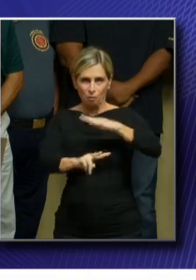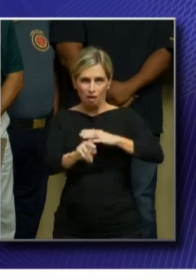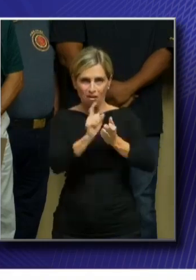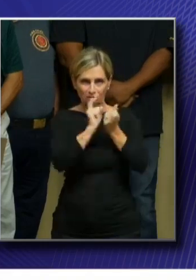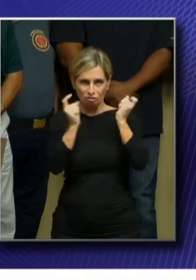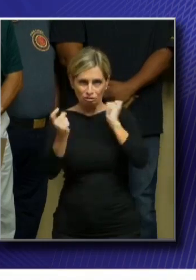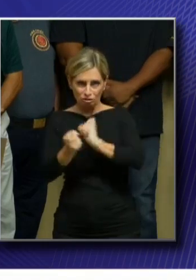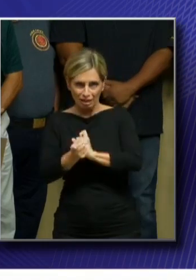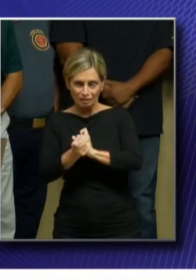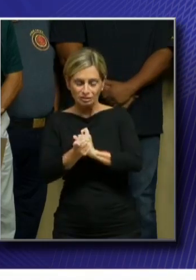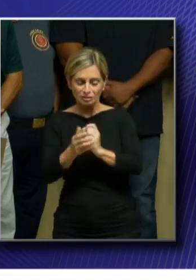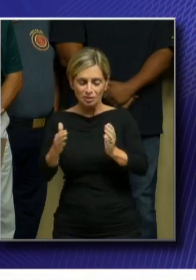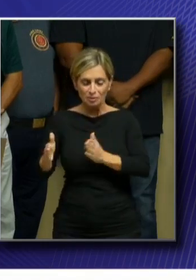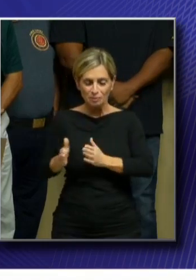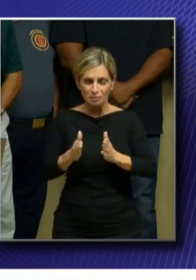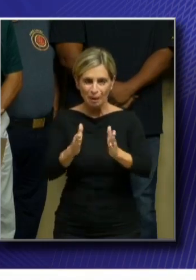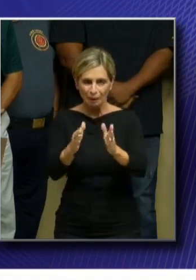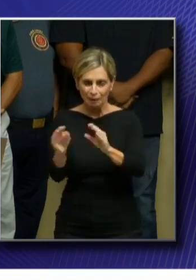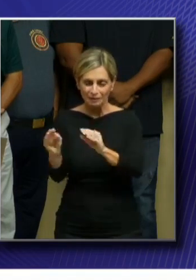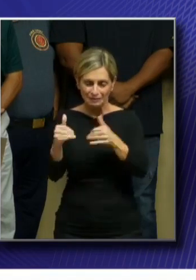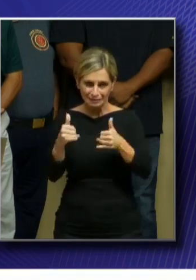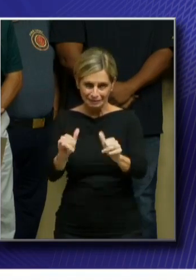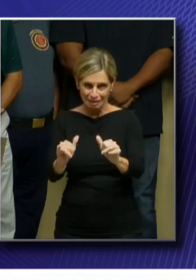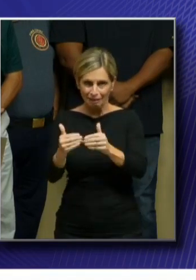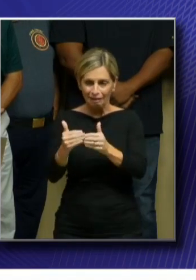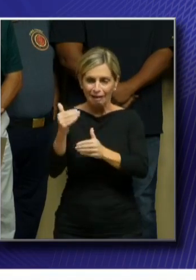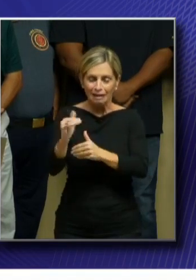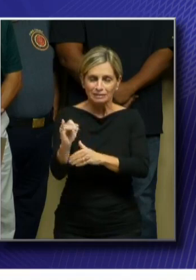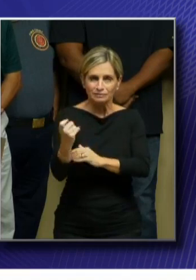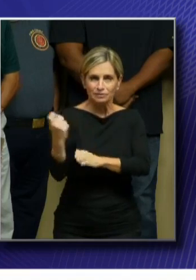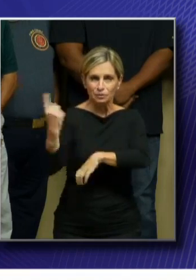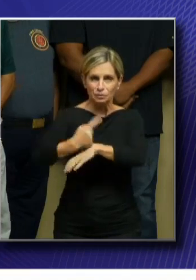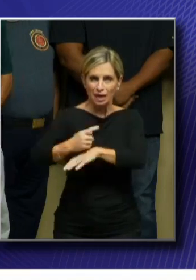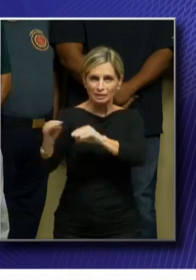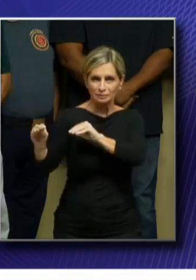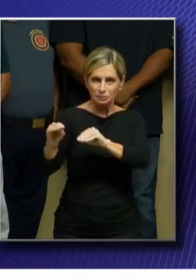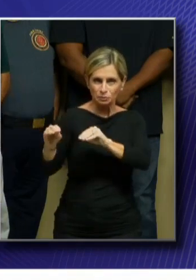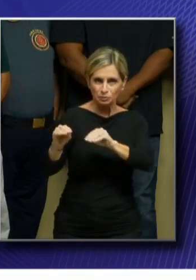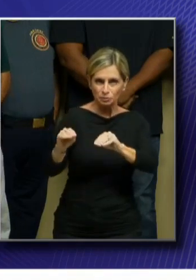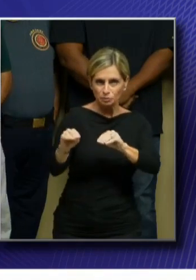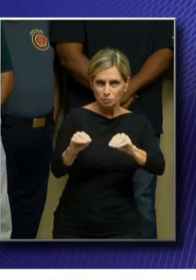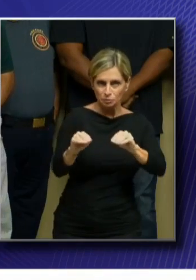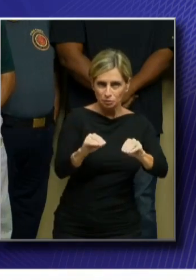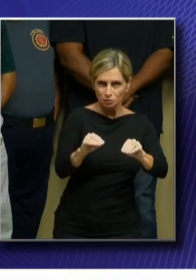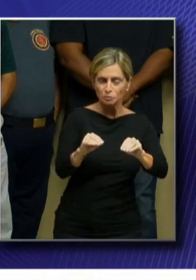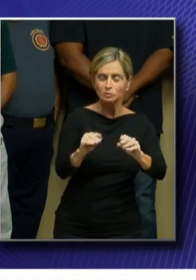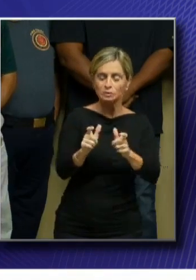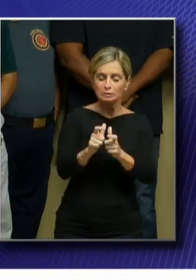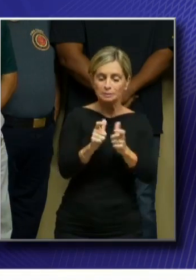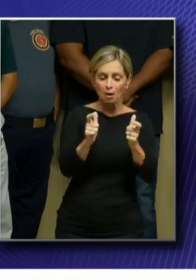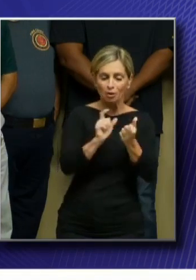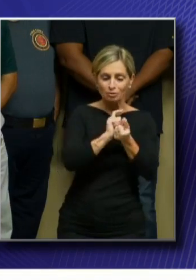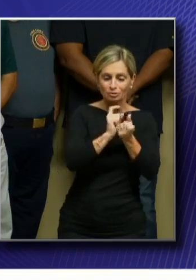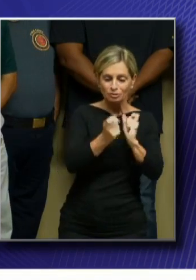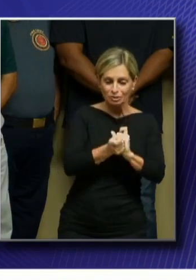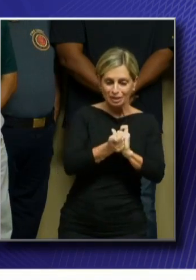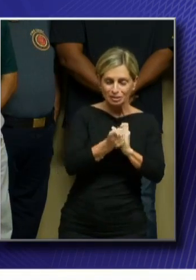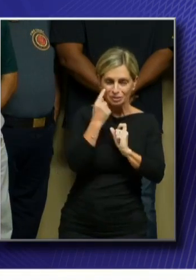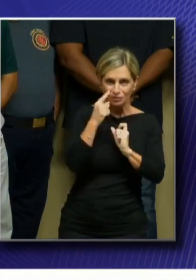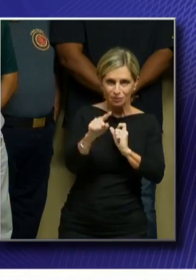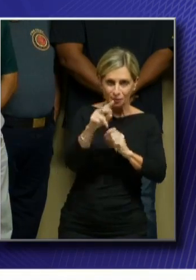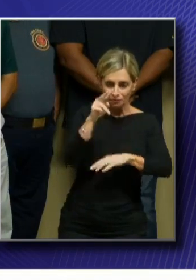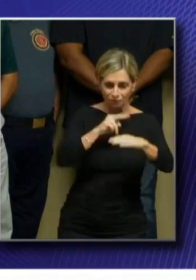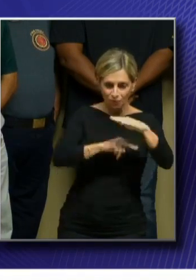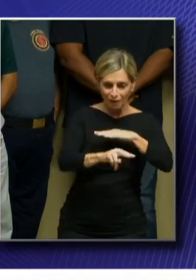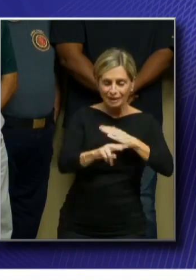likely shift further over the coming days. They always do. Small changes to the forecast can mean big differences in